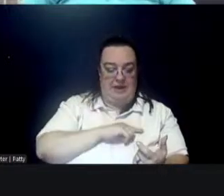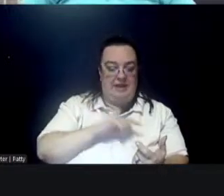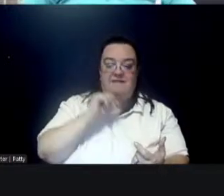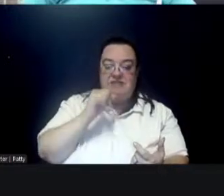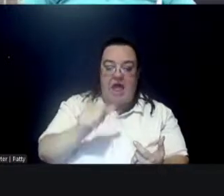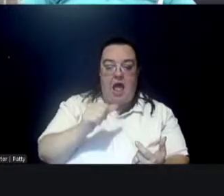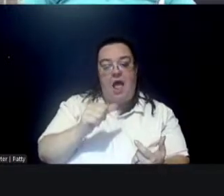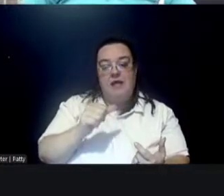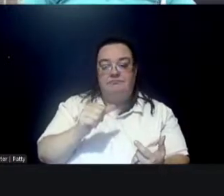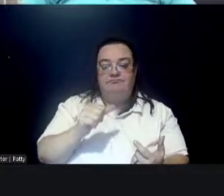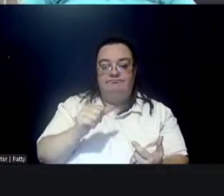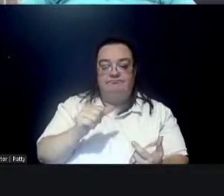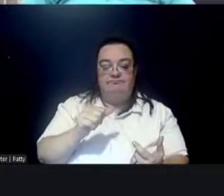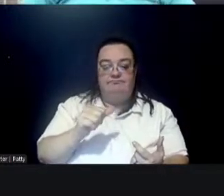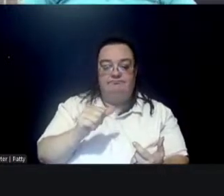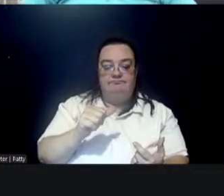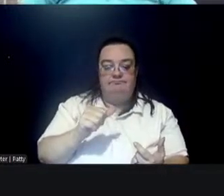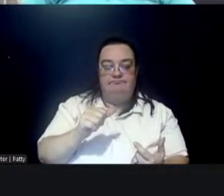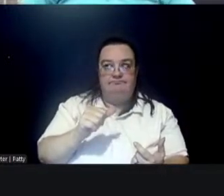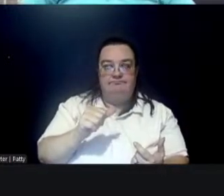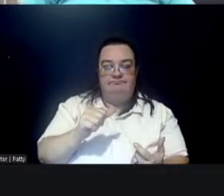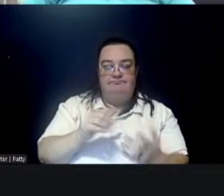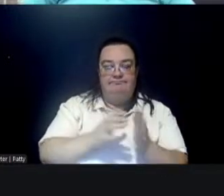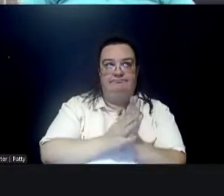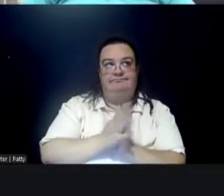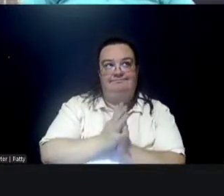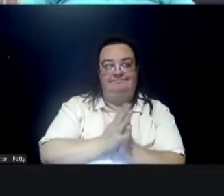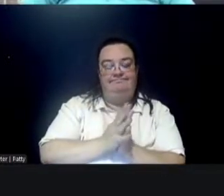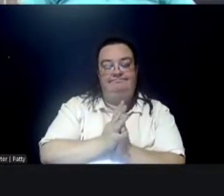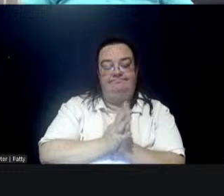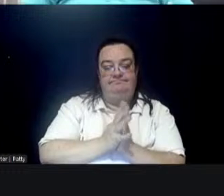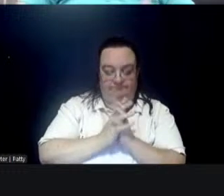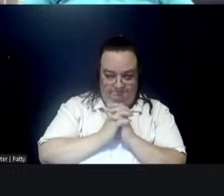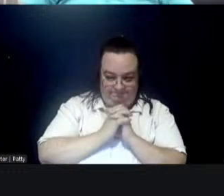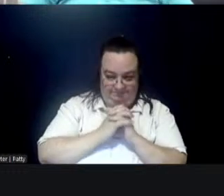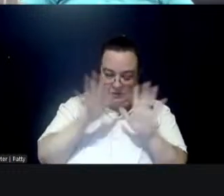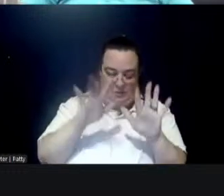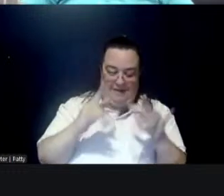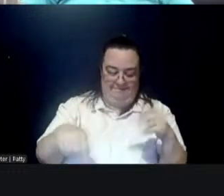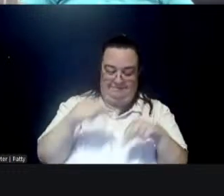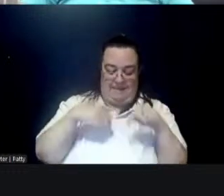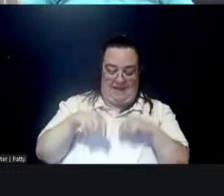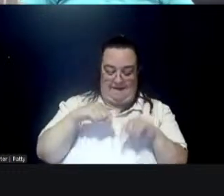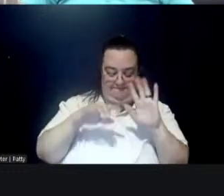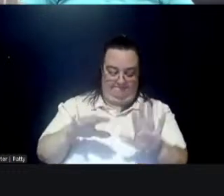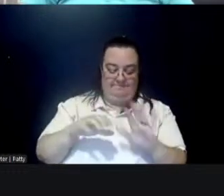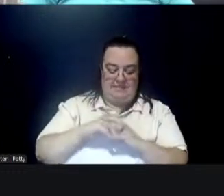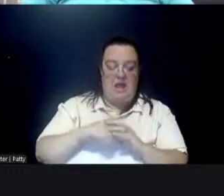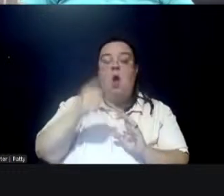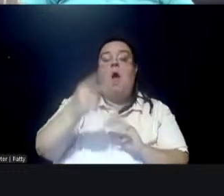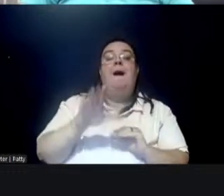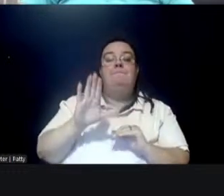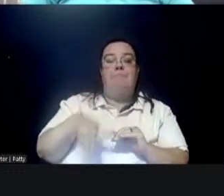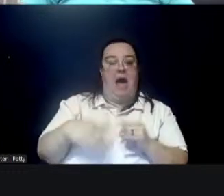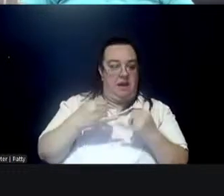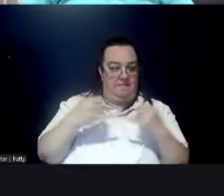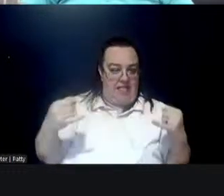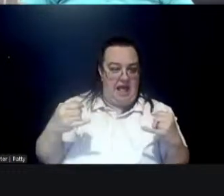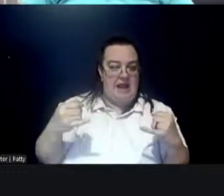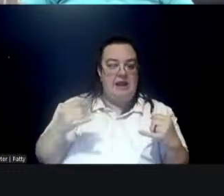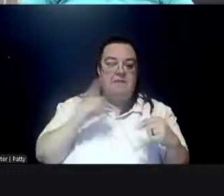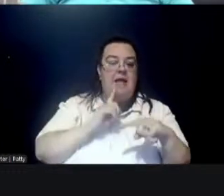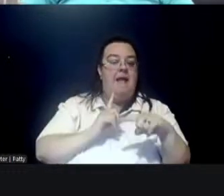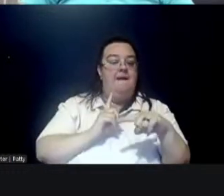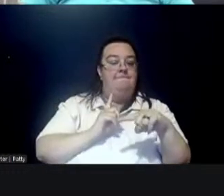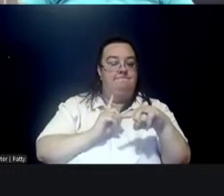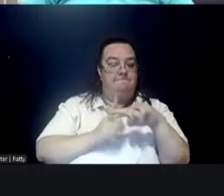quite, we've had more, let me start over again. Your bottom line has been positive over what we